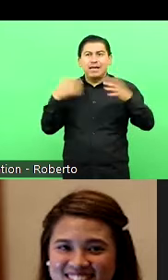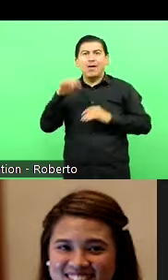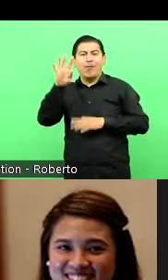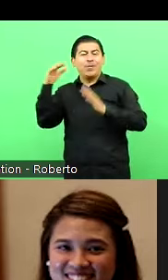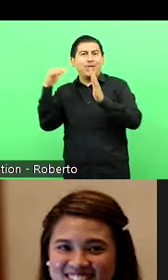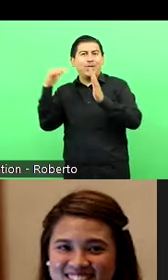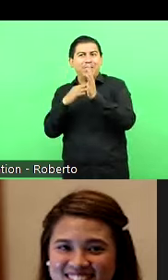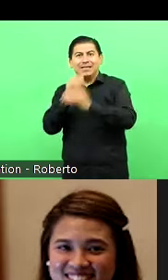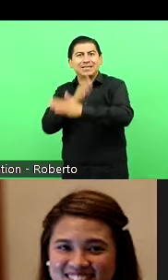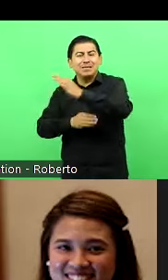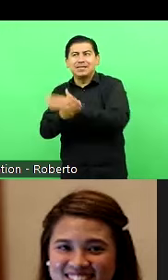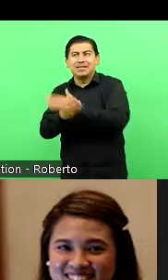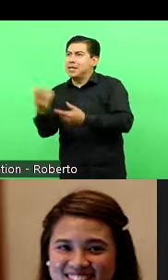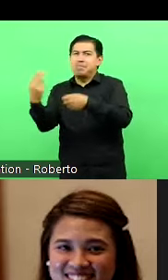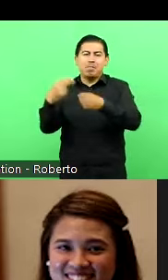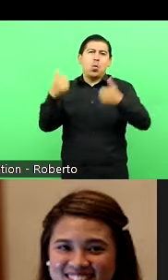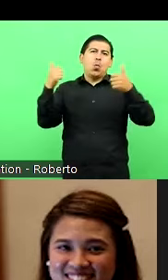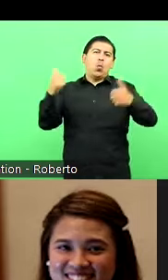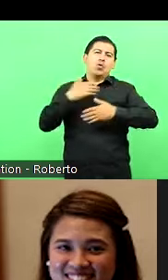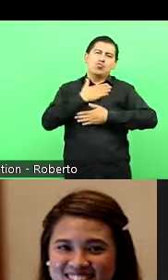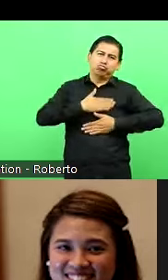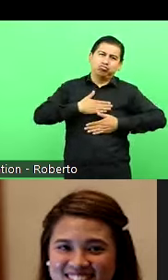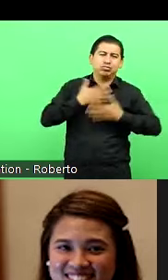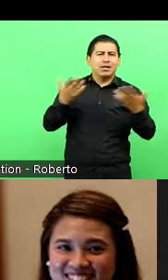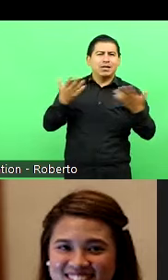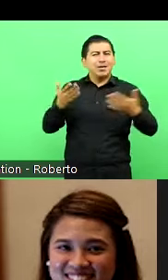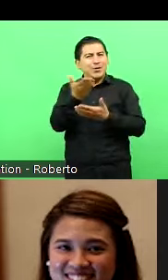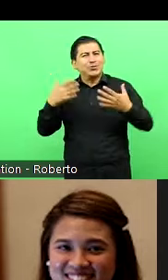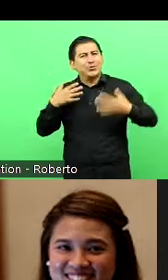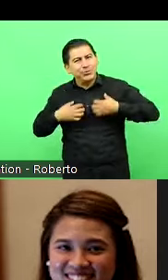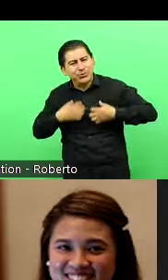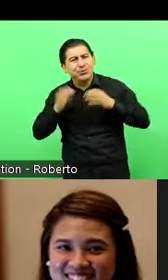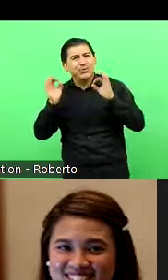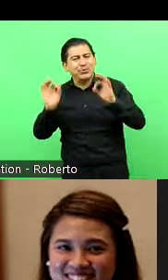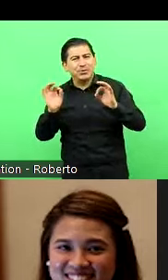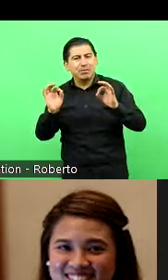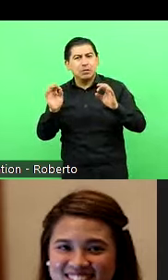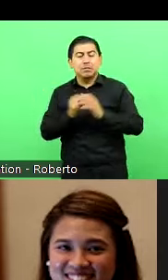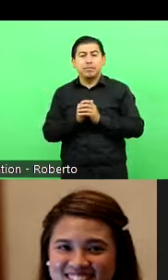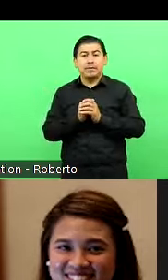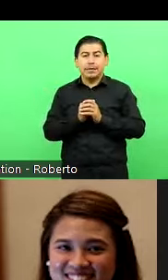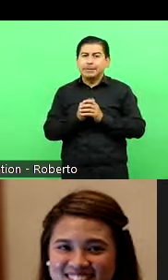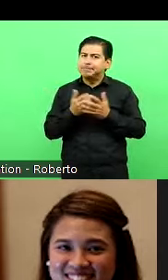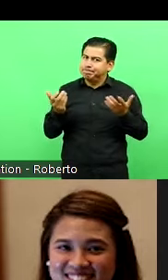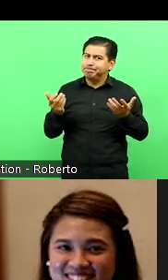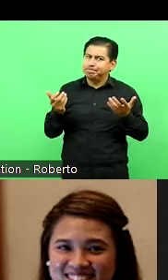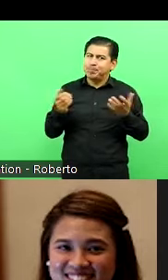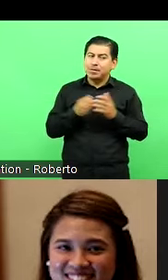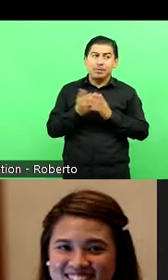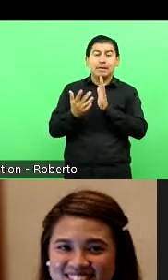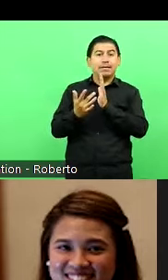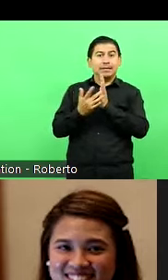limited number of recipients due to the high cost of assisted devices. It is really difficult to have